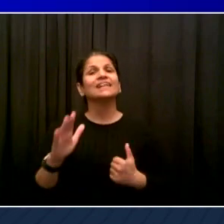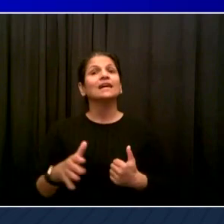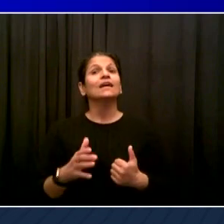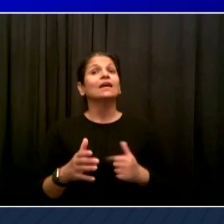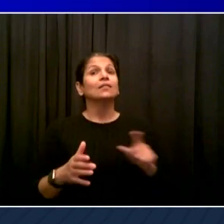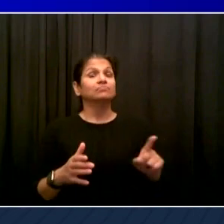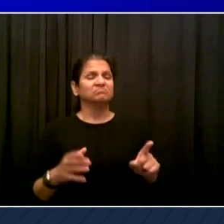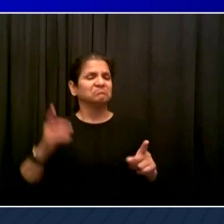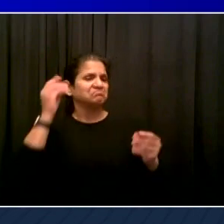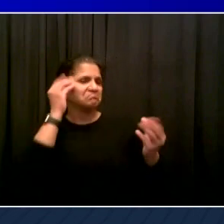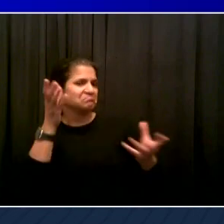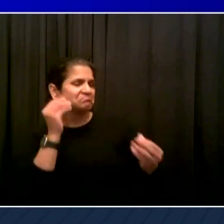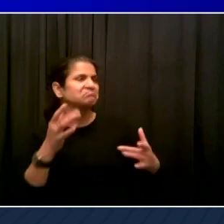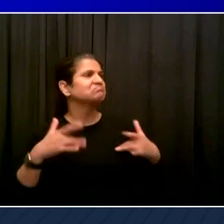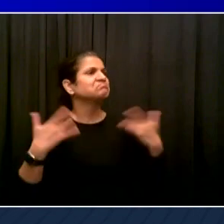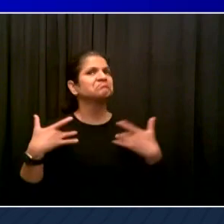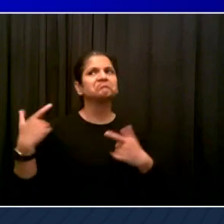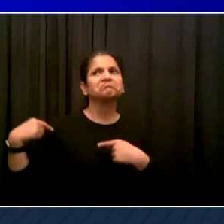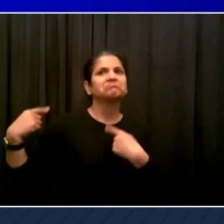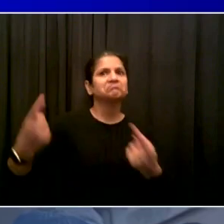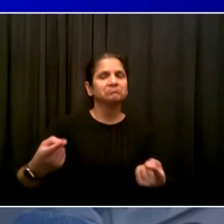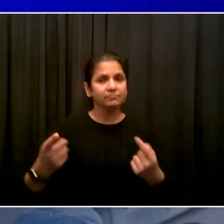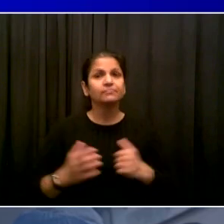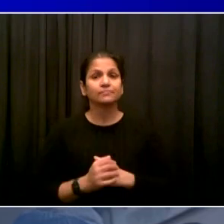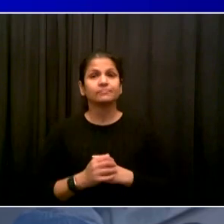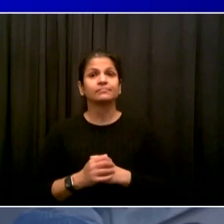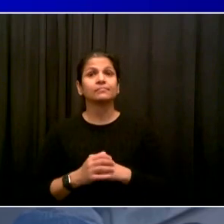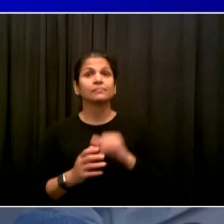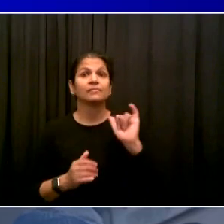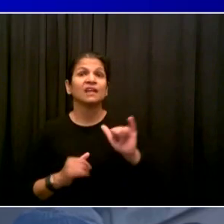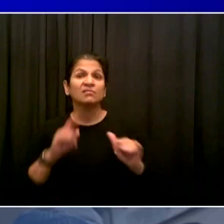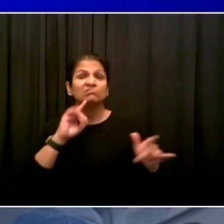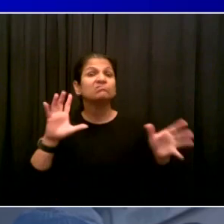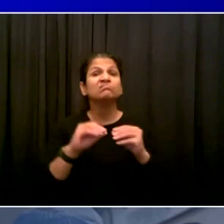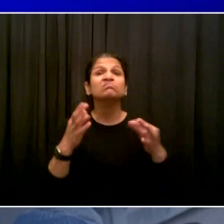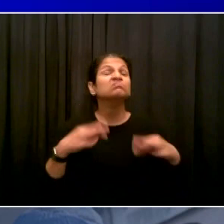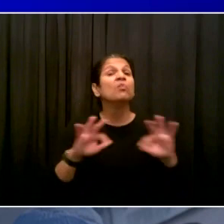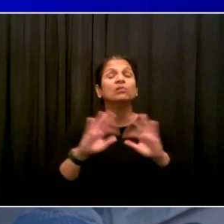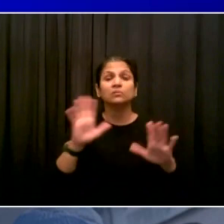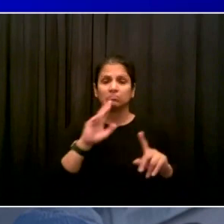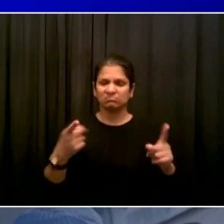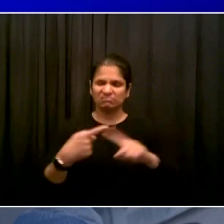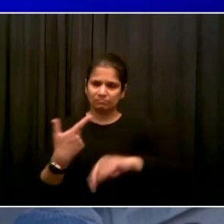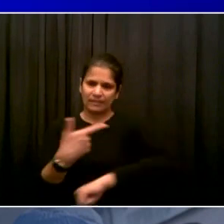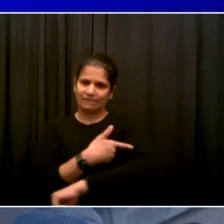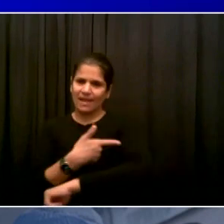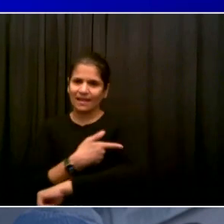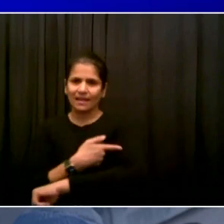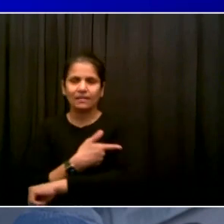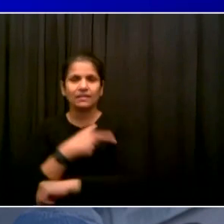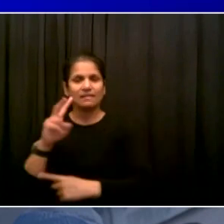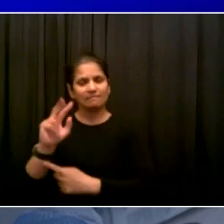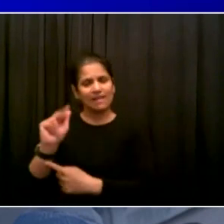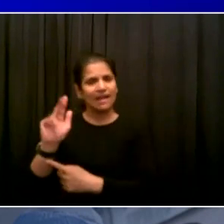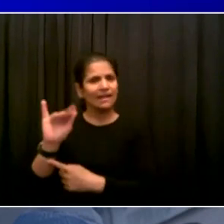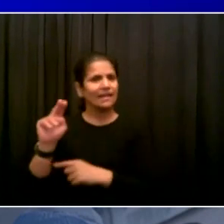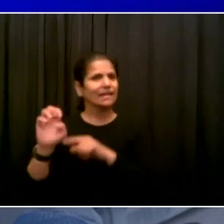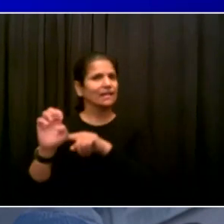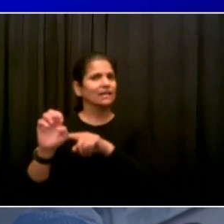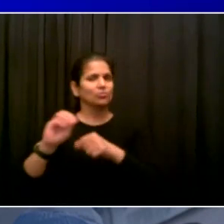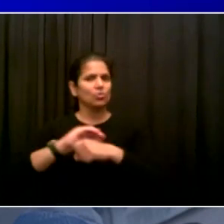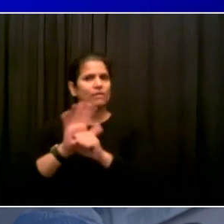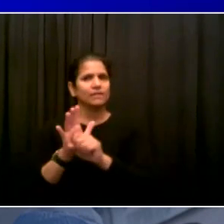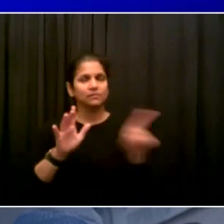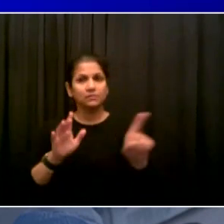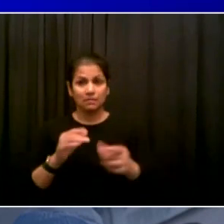our continued progress on vaccination. So as you know, last week, over 500,000